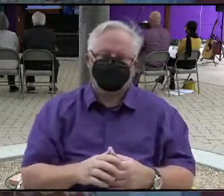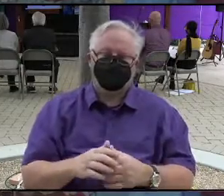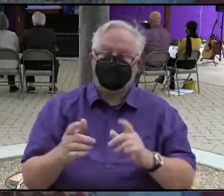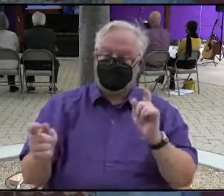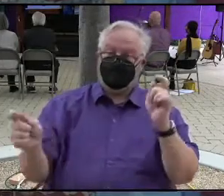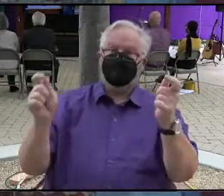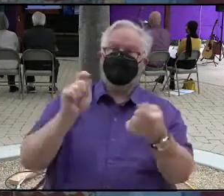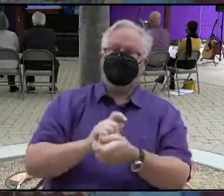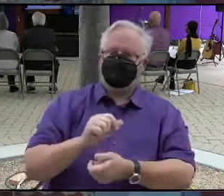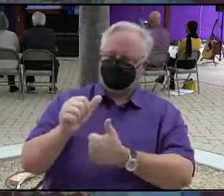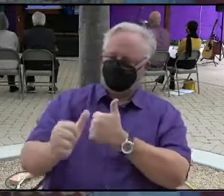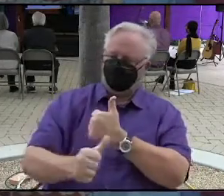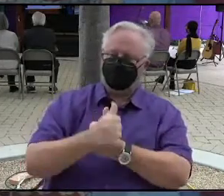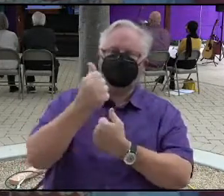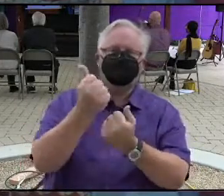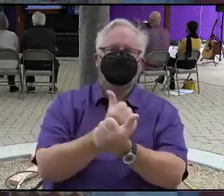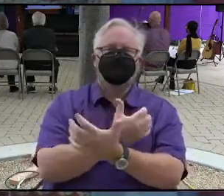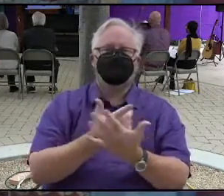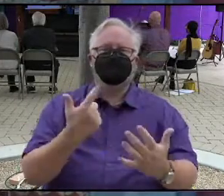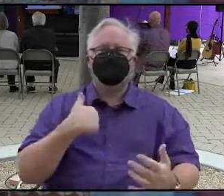threaten everything we love.